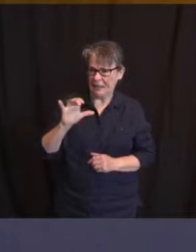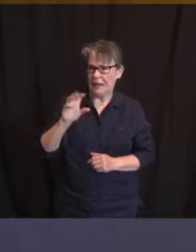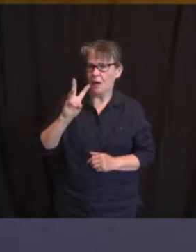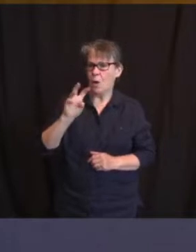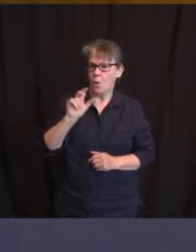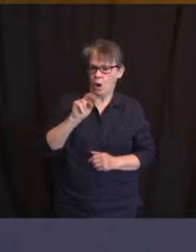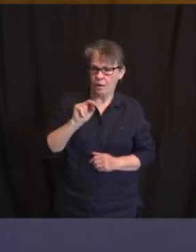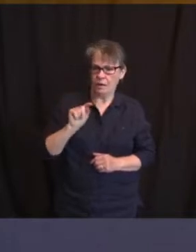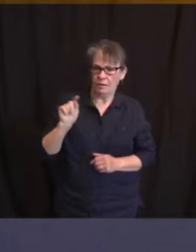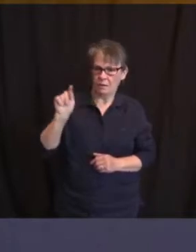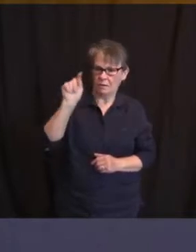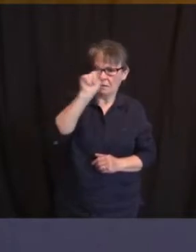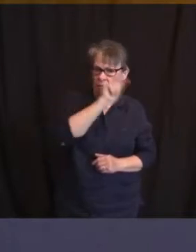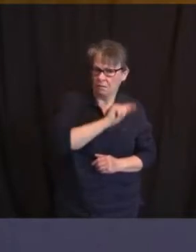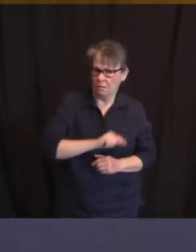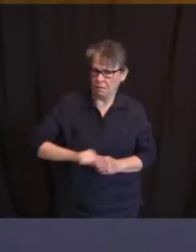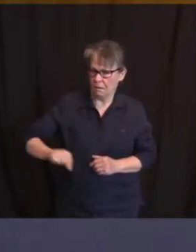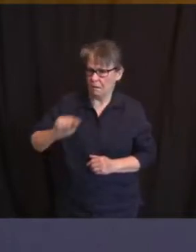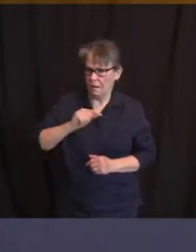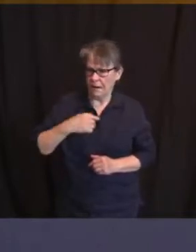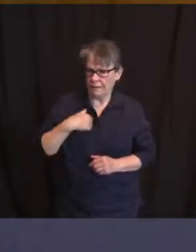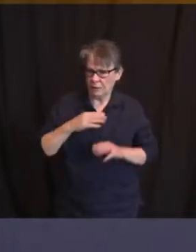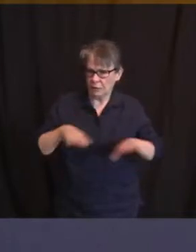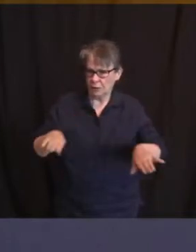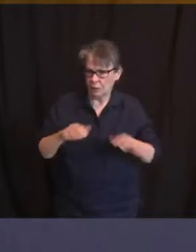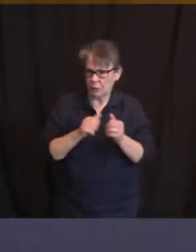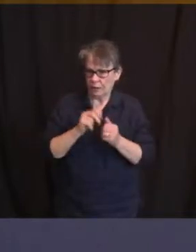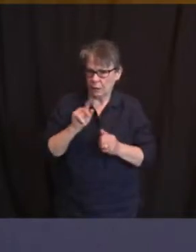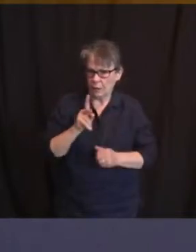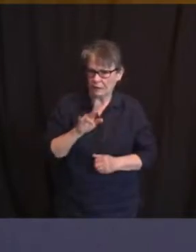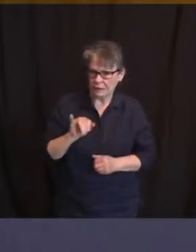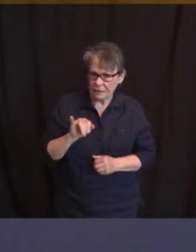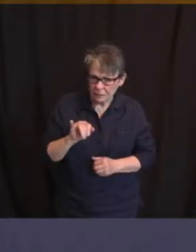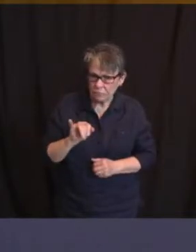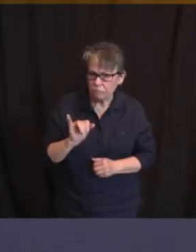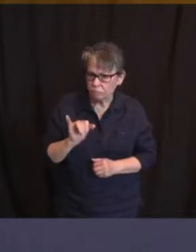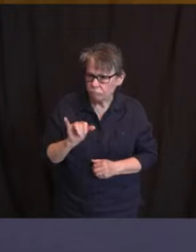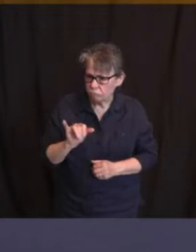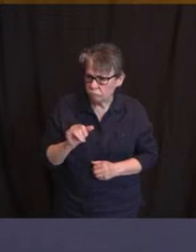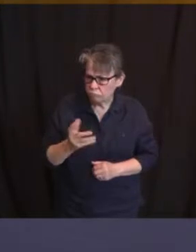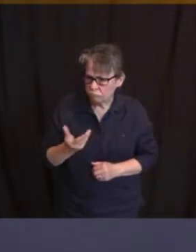I do not have the breakdown on the 7 that were reported this morning.